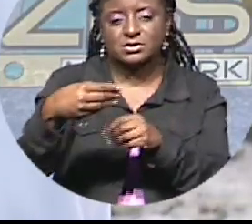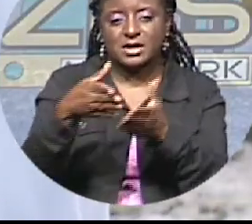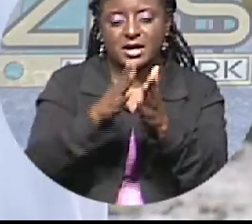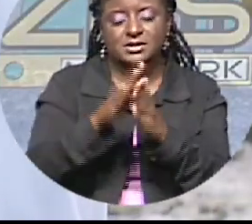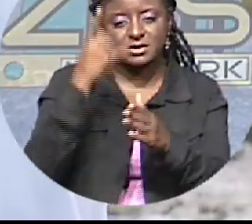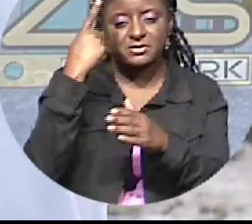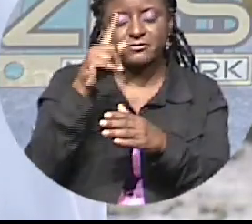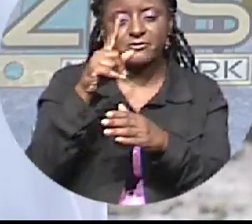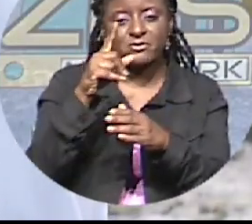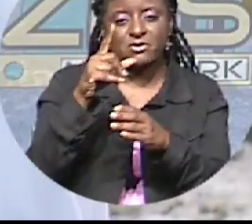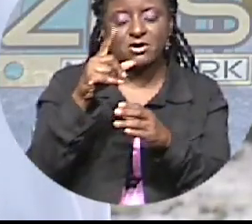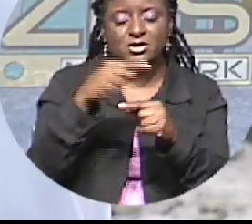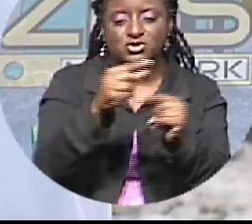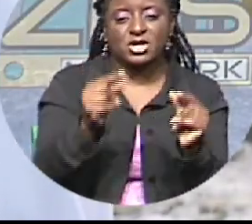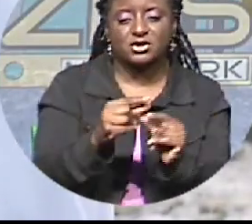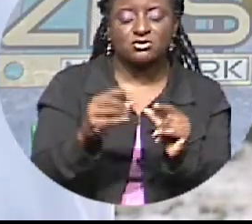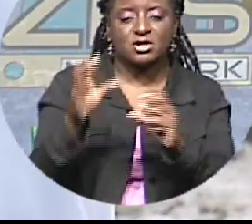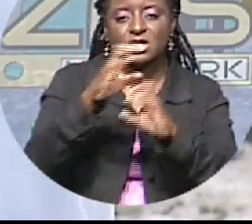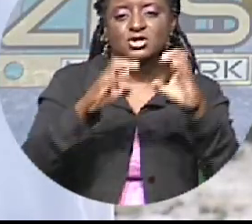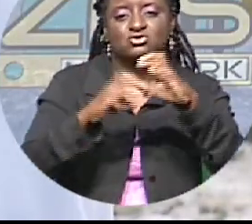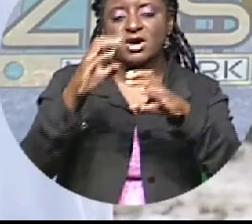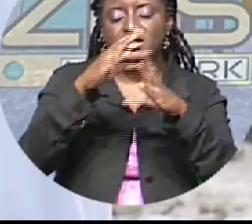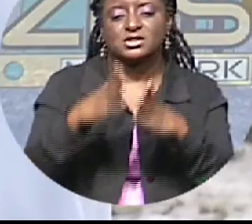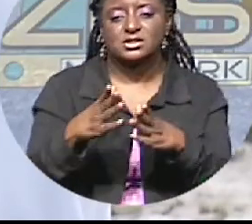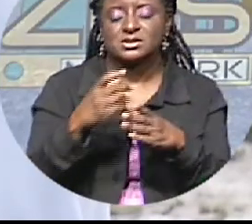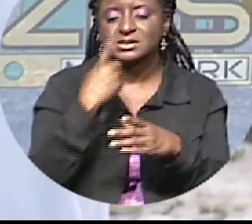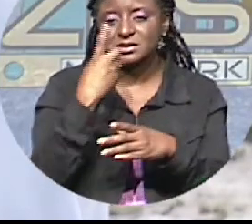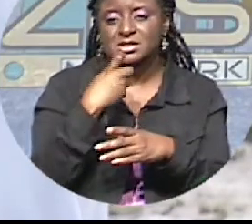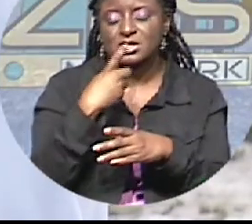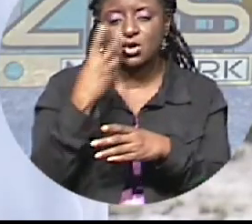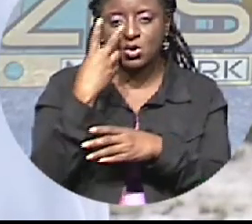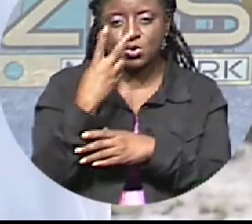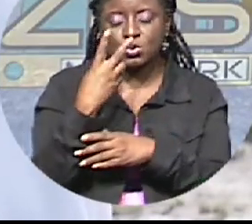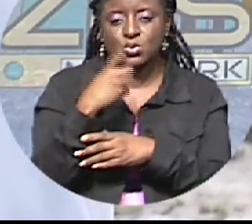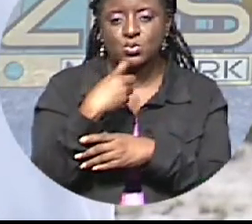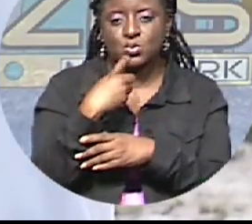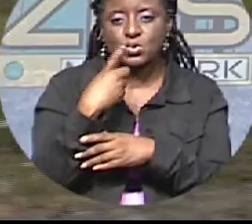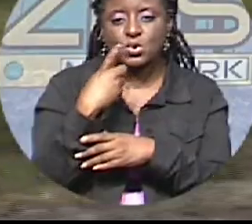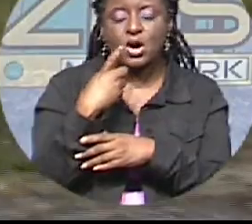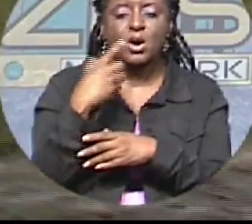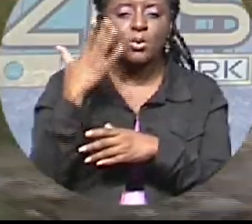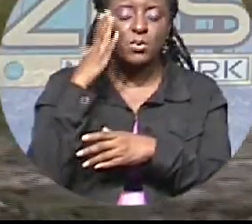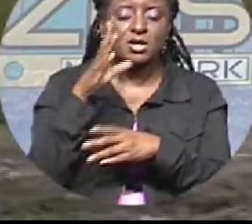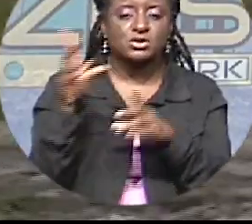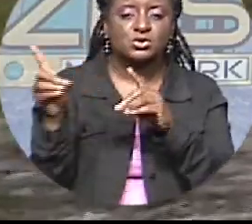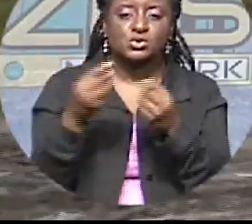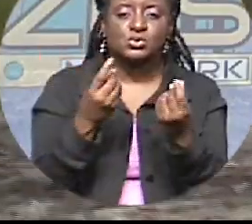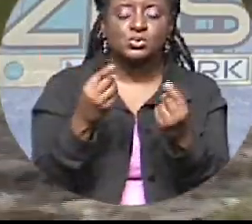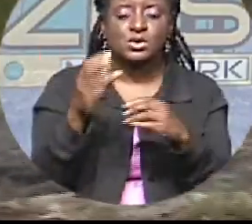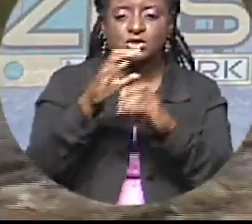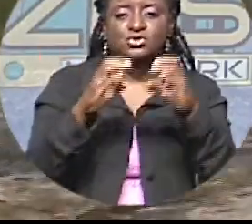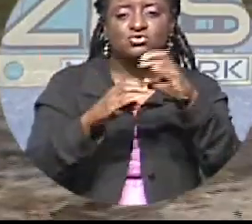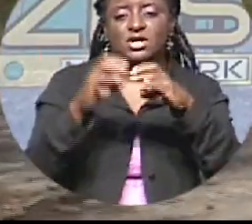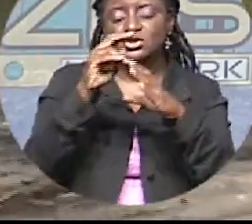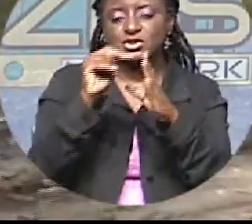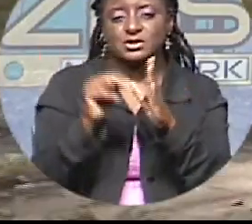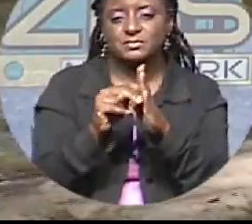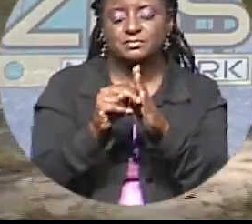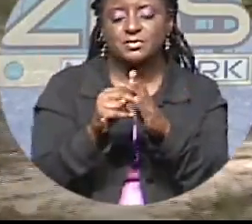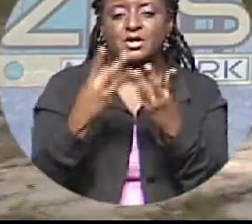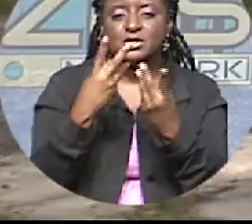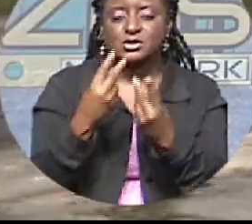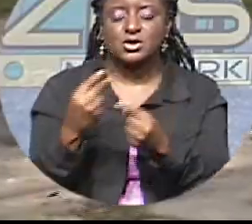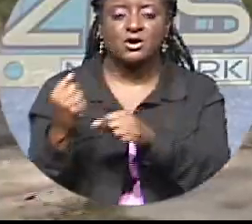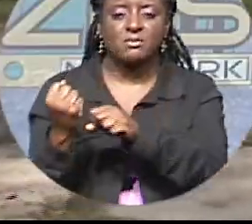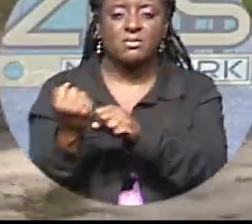will do the construction phase of this wonderful project. And yes, softball fans, the master